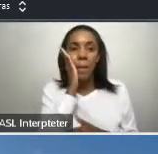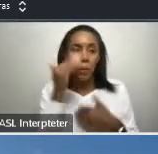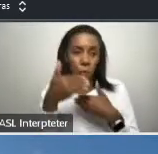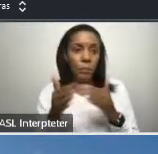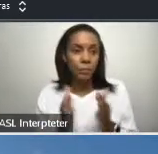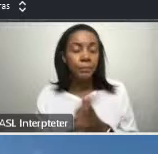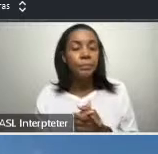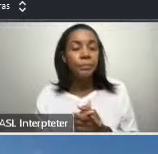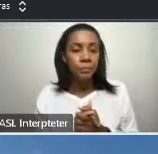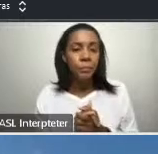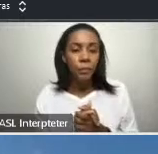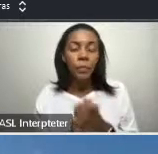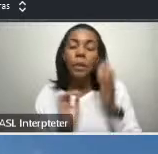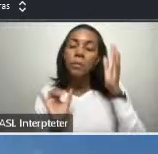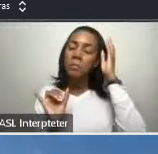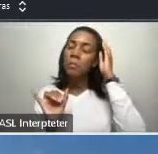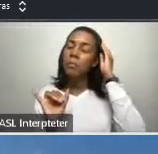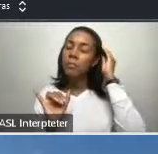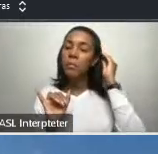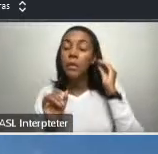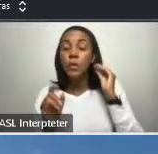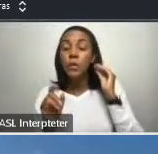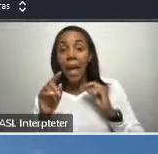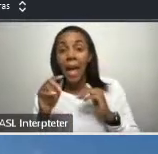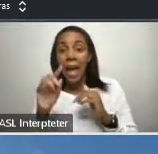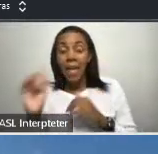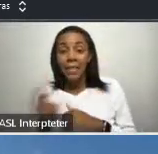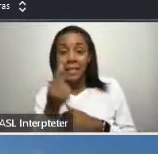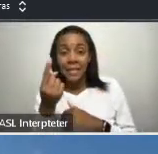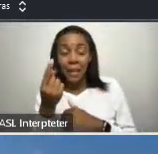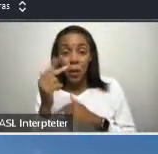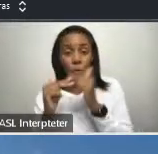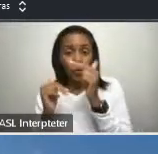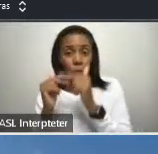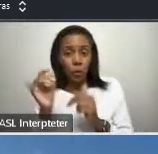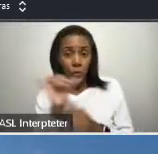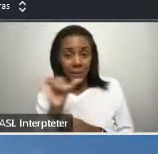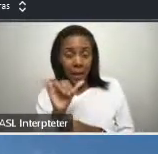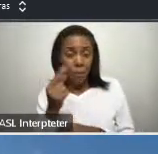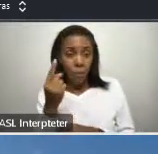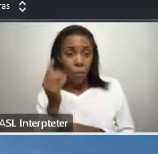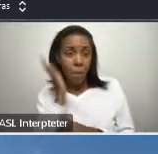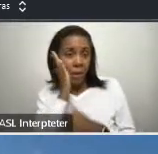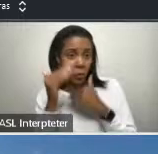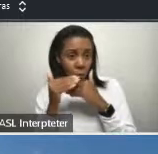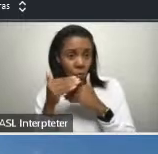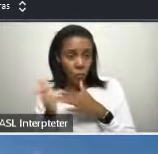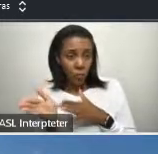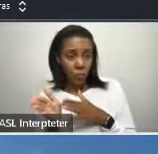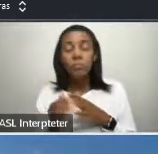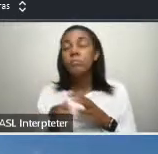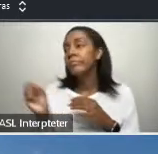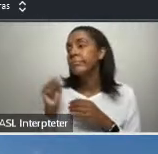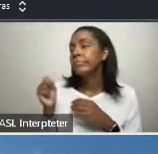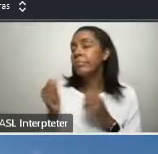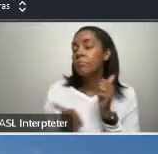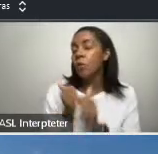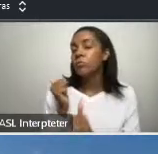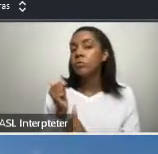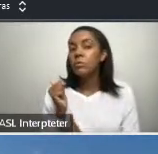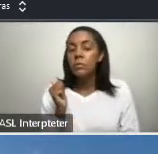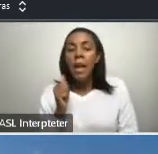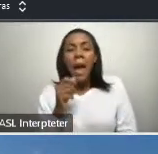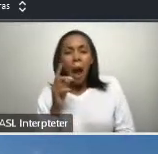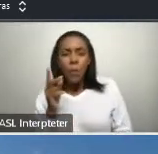bed, okay. And that single structure, I assume those are one bedroom too, from what I can tell. Most of them are. Okay, I